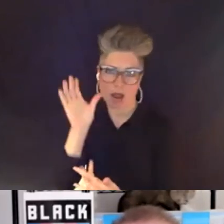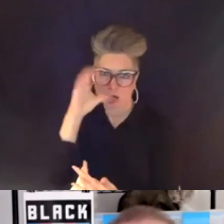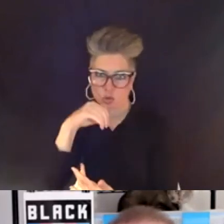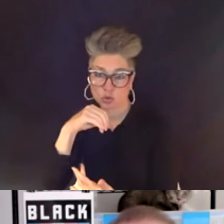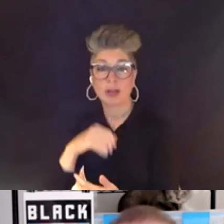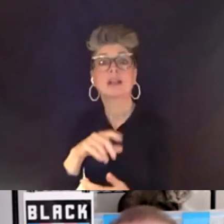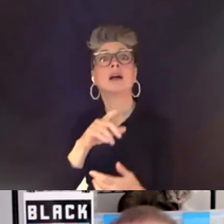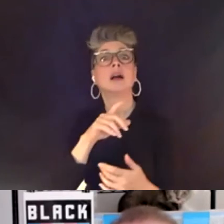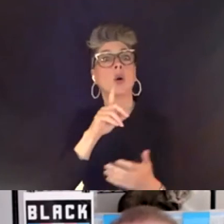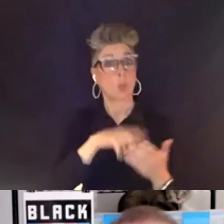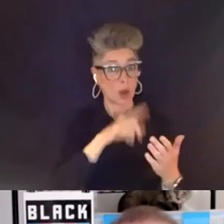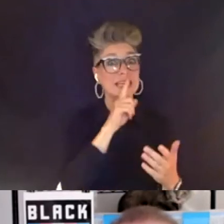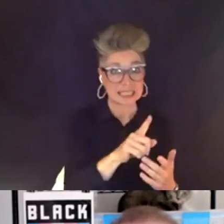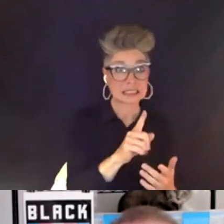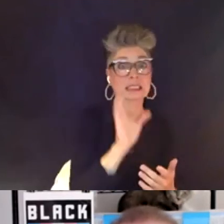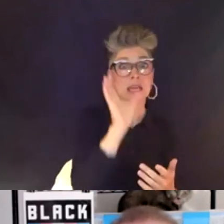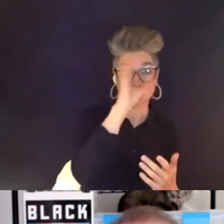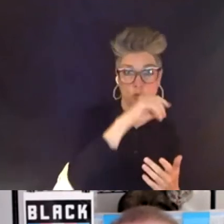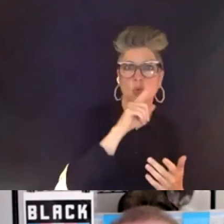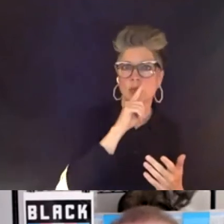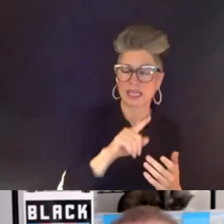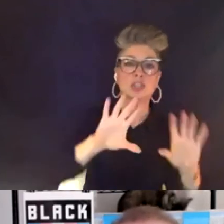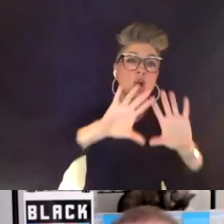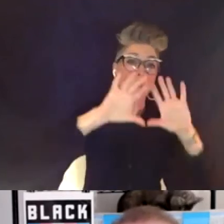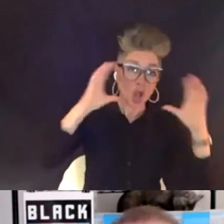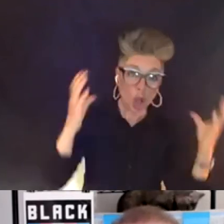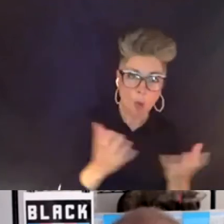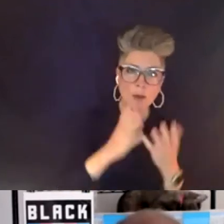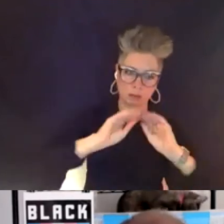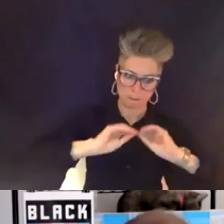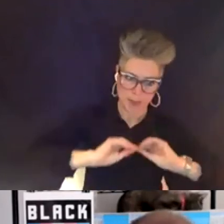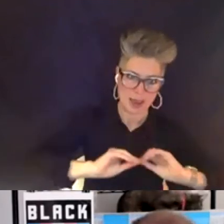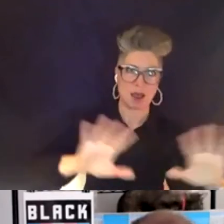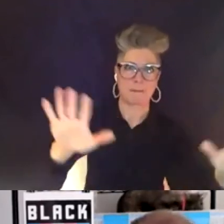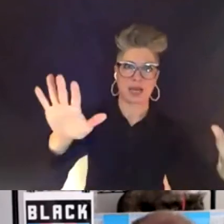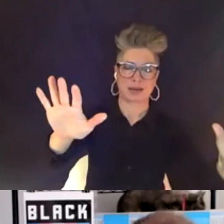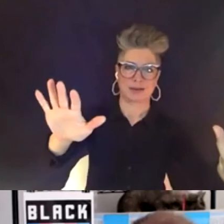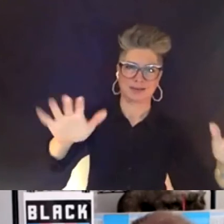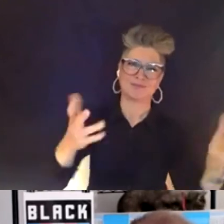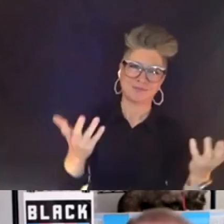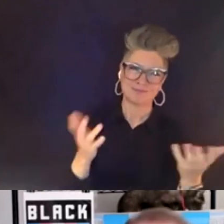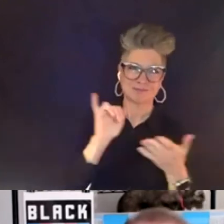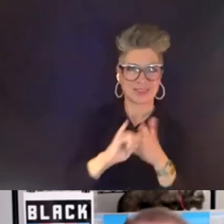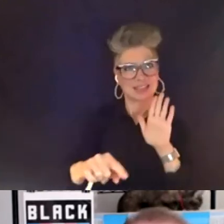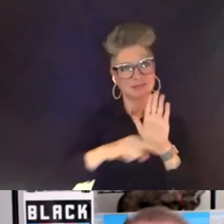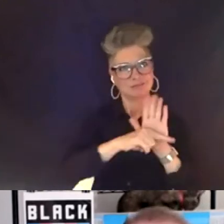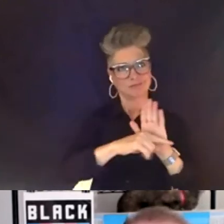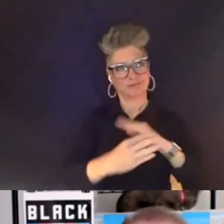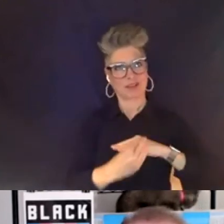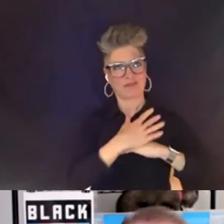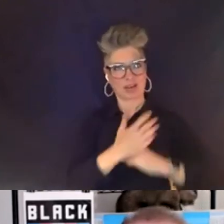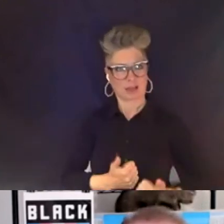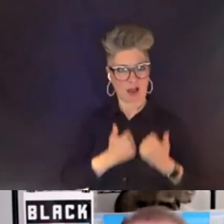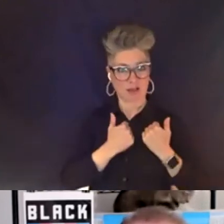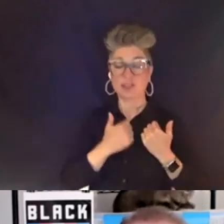global pandemic, and it's, adversely affected our lives. So I think the studies will continue to